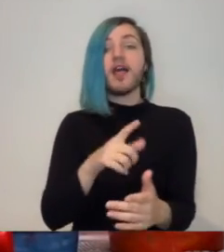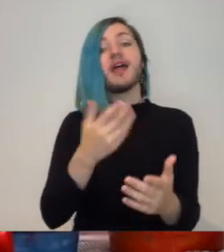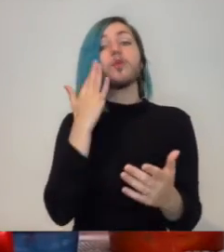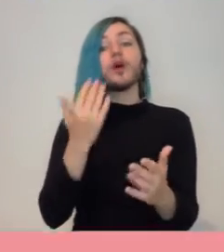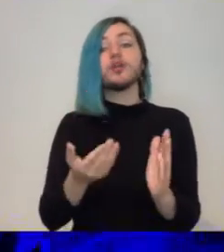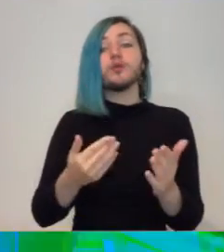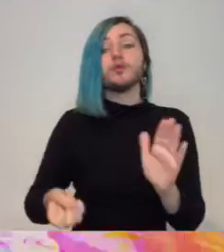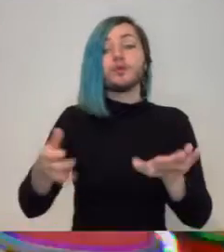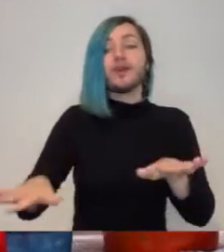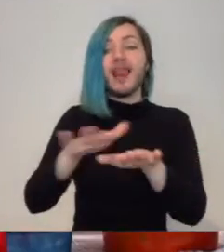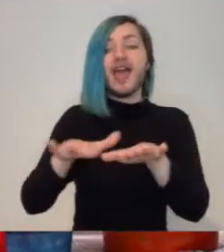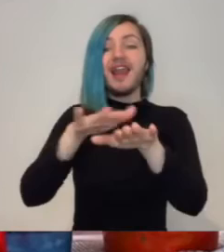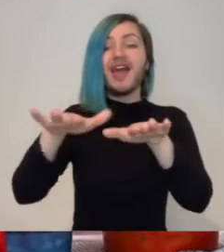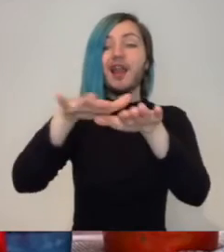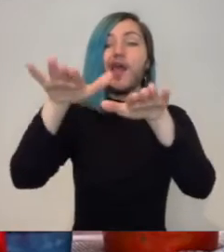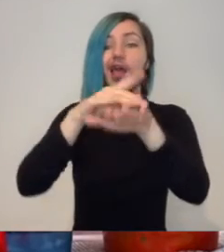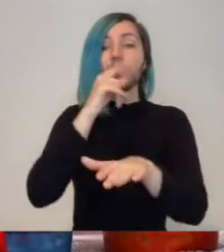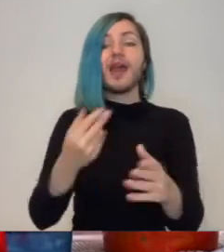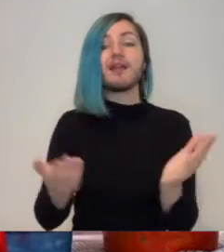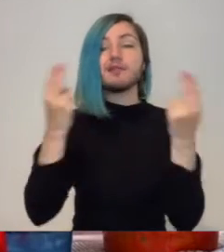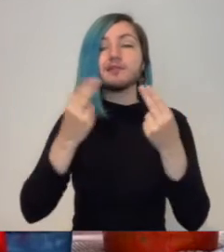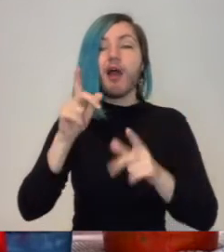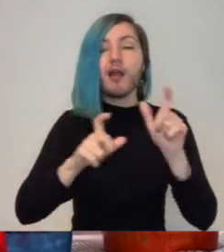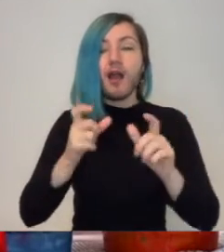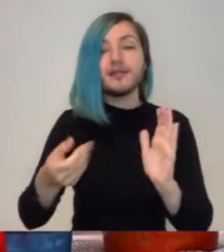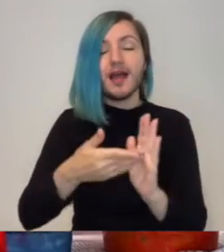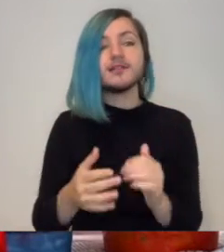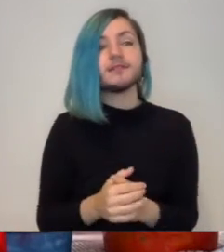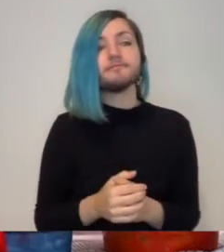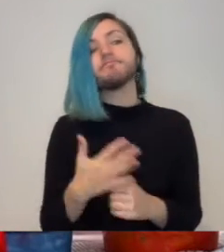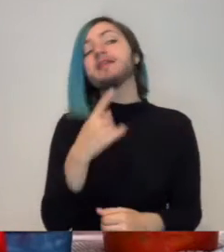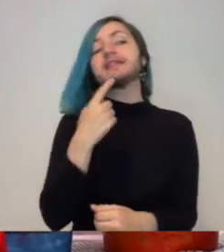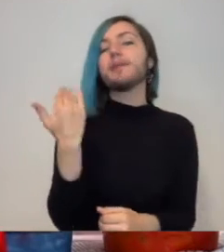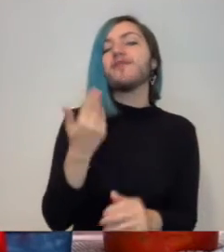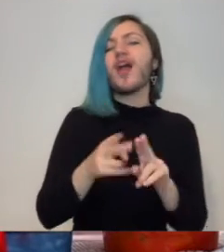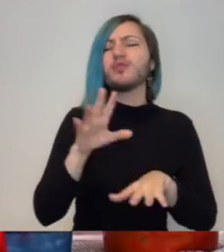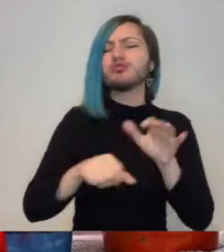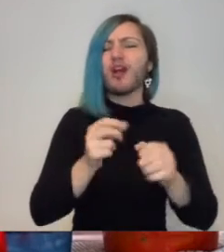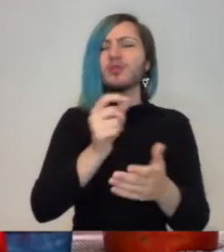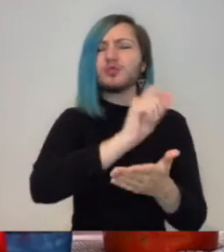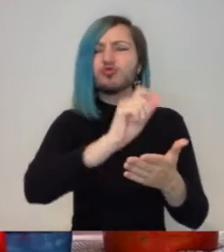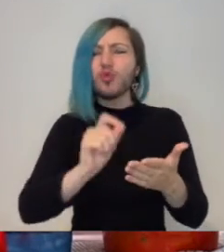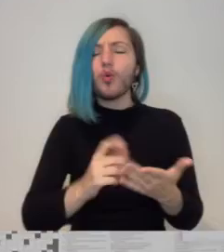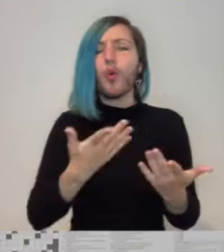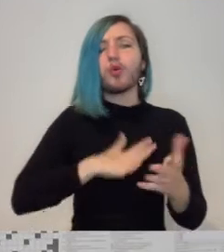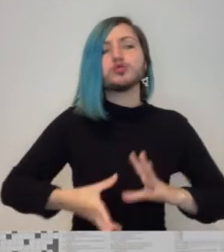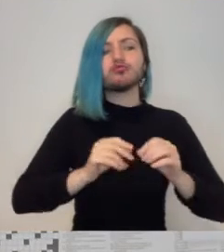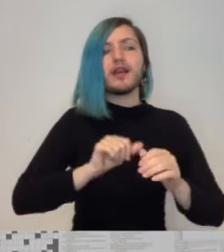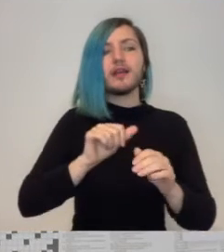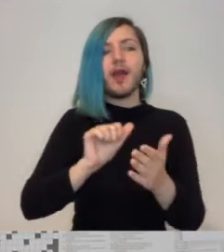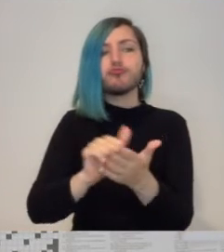darker color. As mentioned before, if you struggle drawing freehand or you want to make a print,